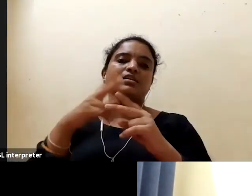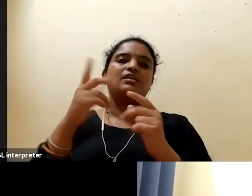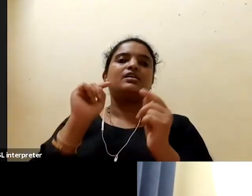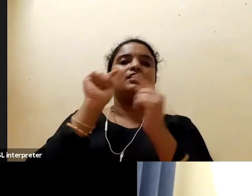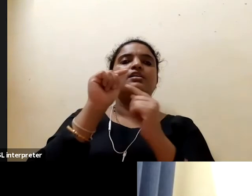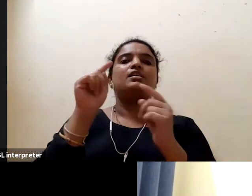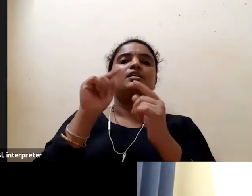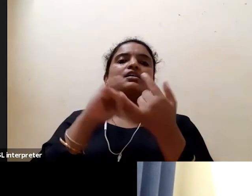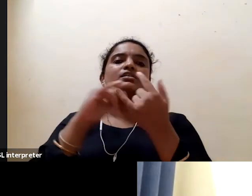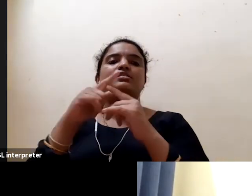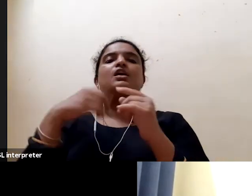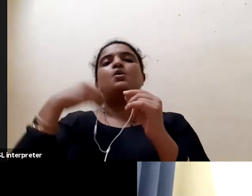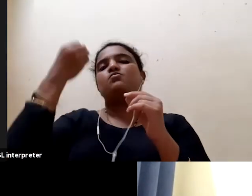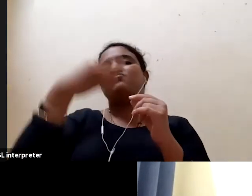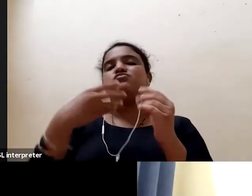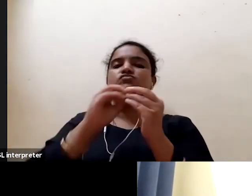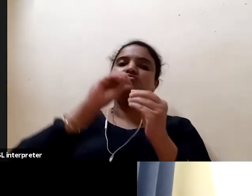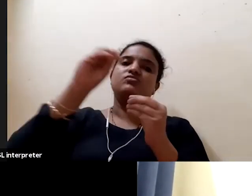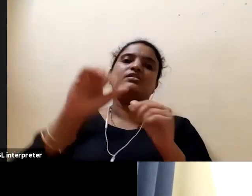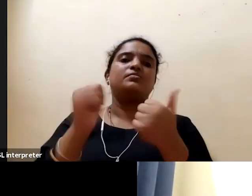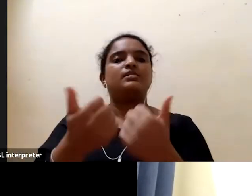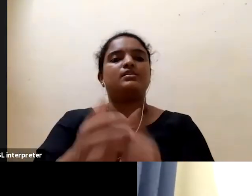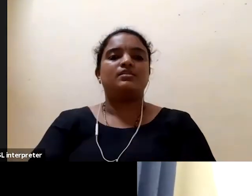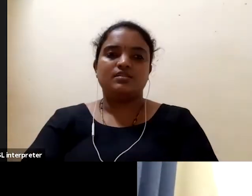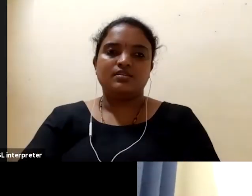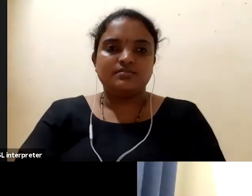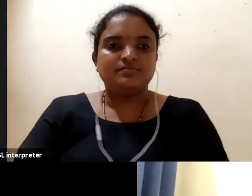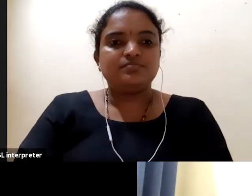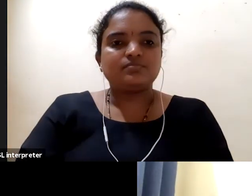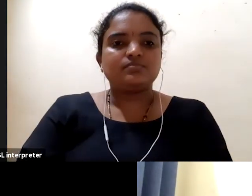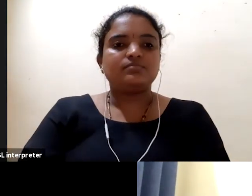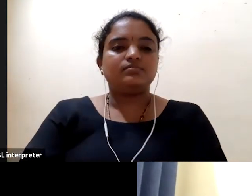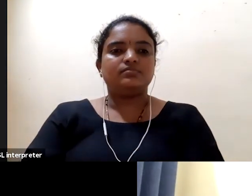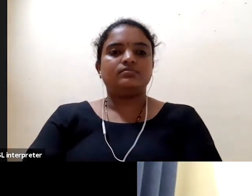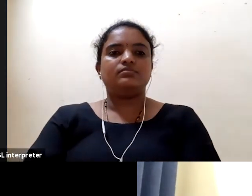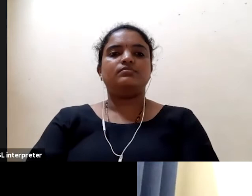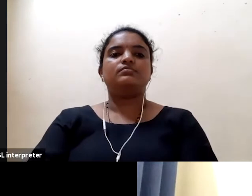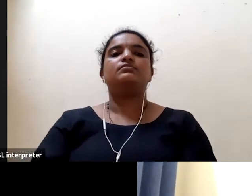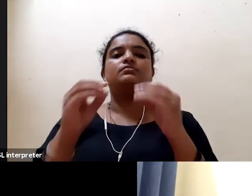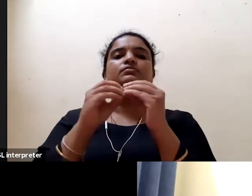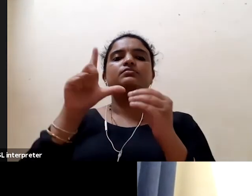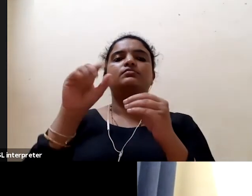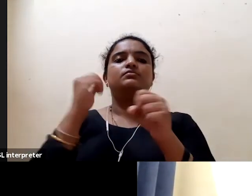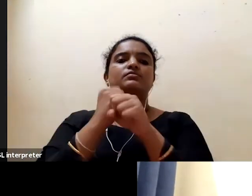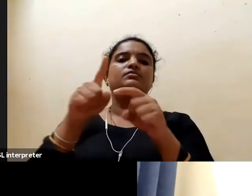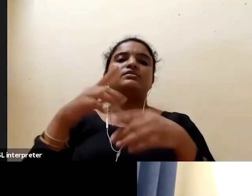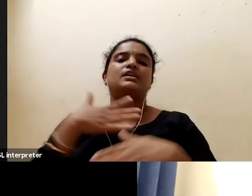I will send you my list of newsletters. Any blogs that you particularly